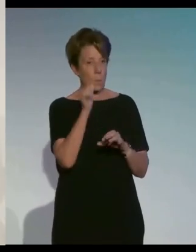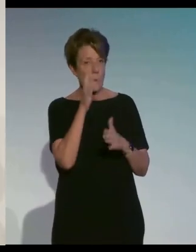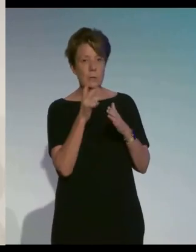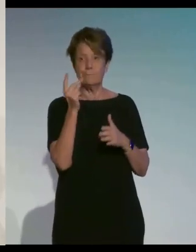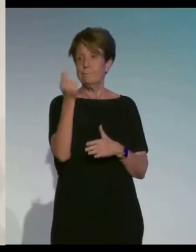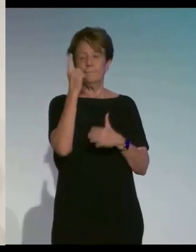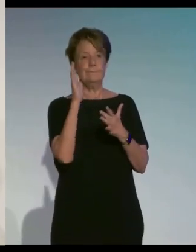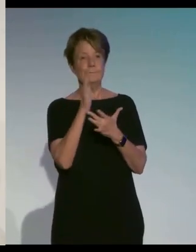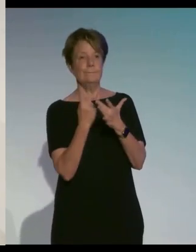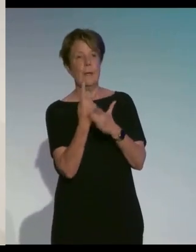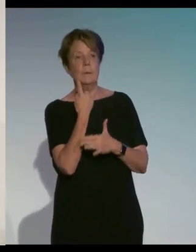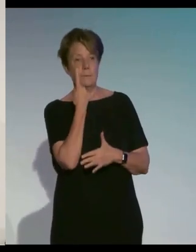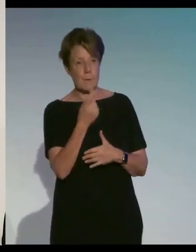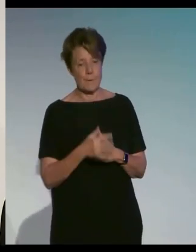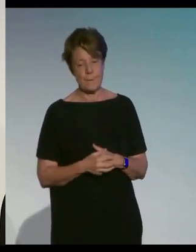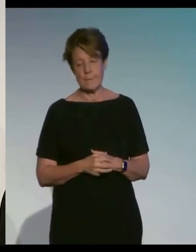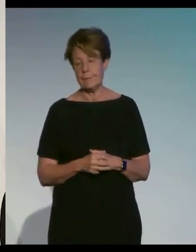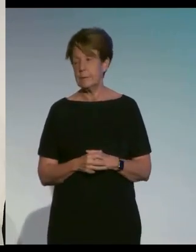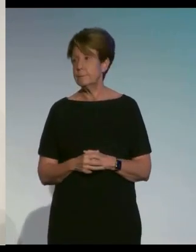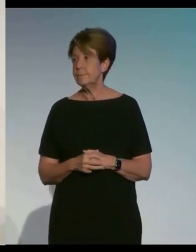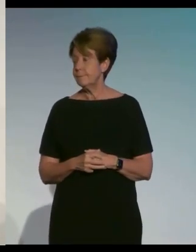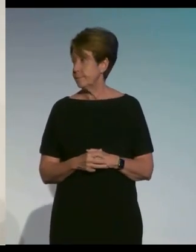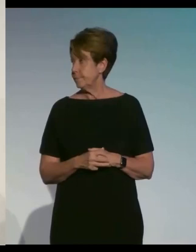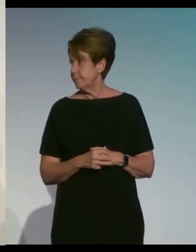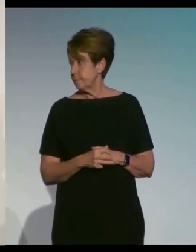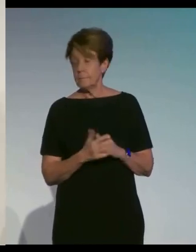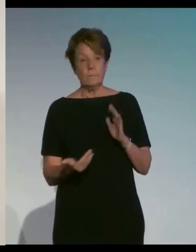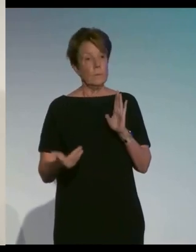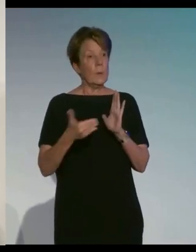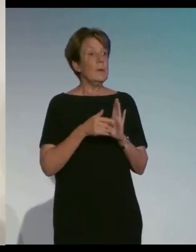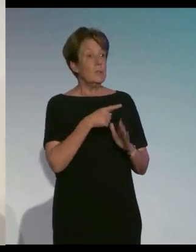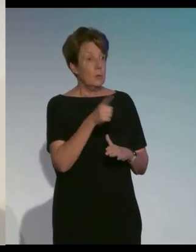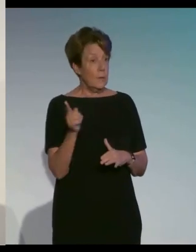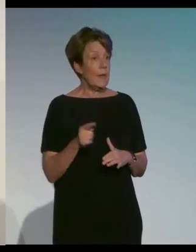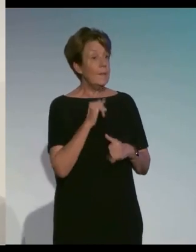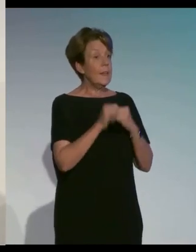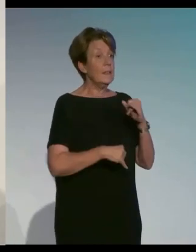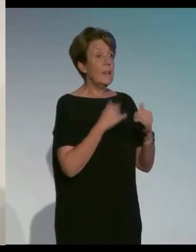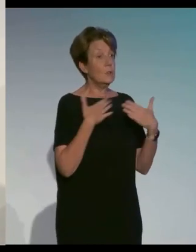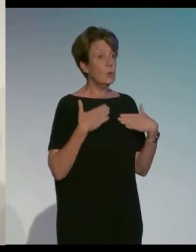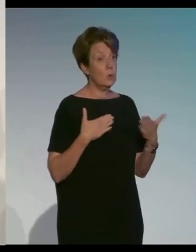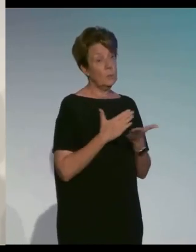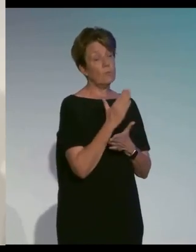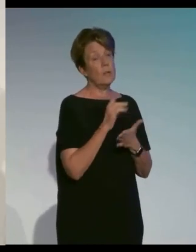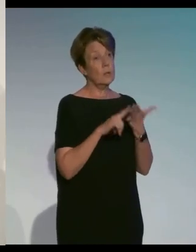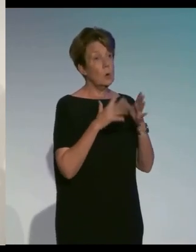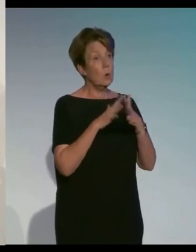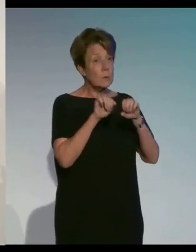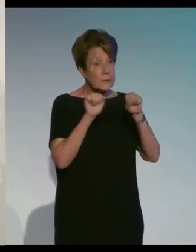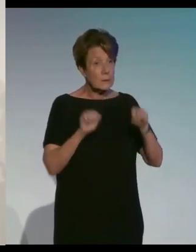it doesn't work that way. Yeah, just to build on that, the whole international human rights law system is based